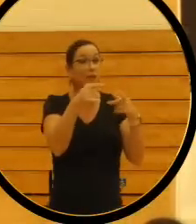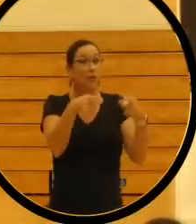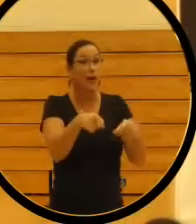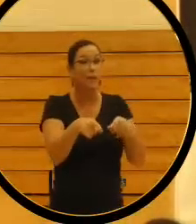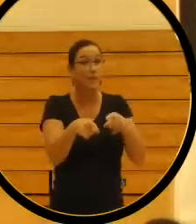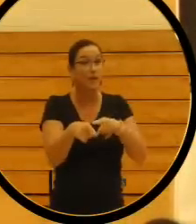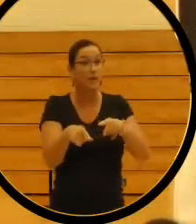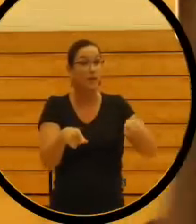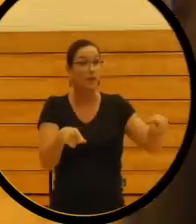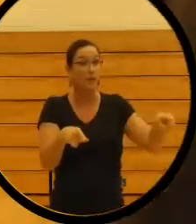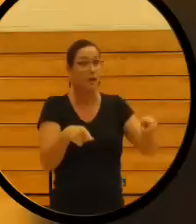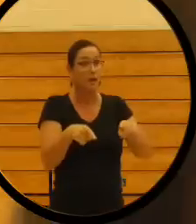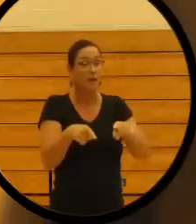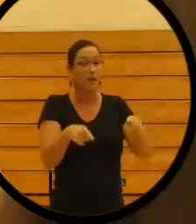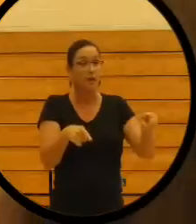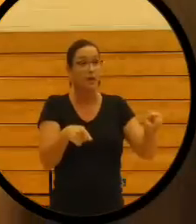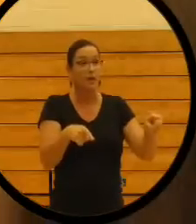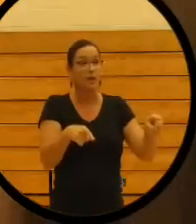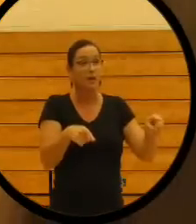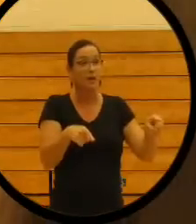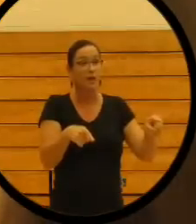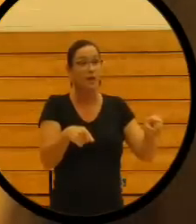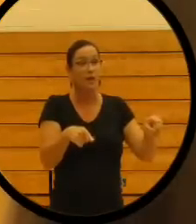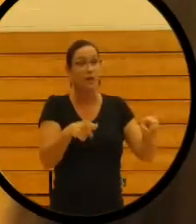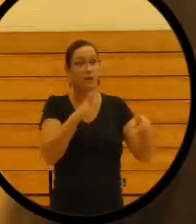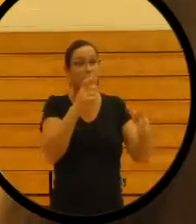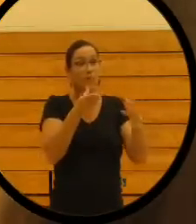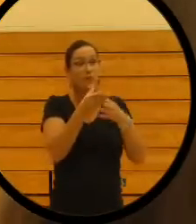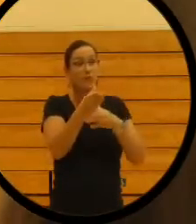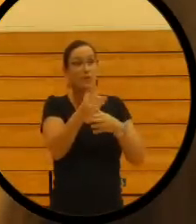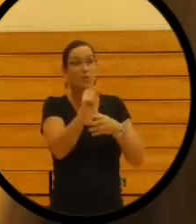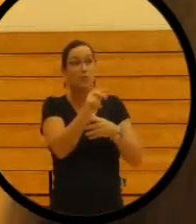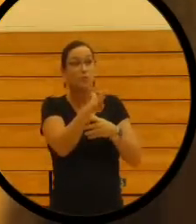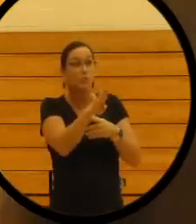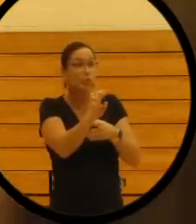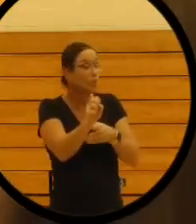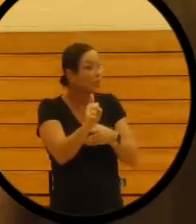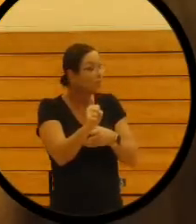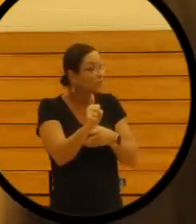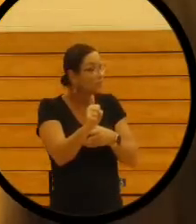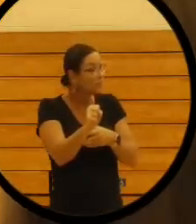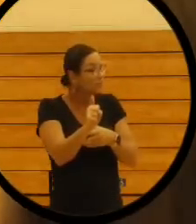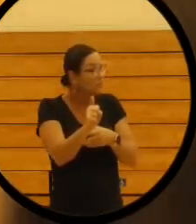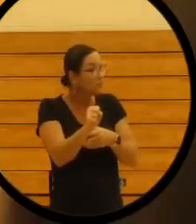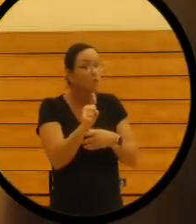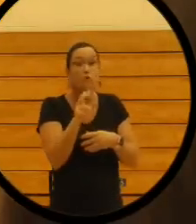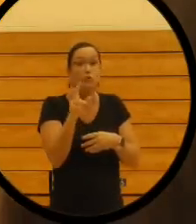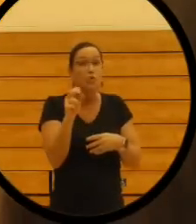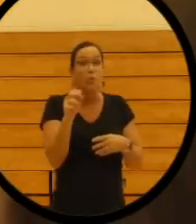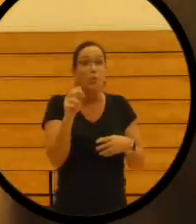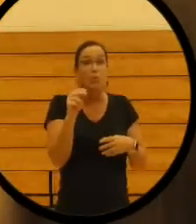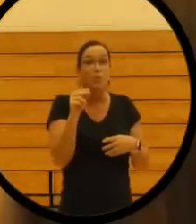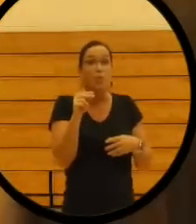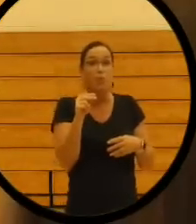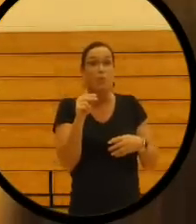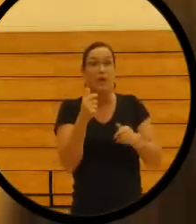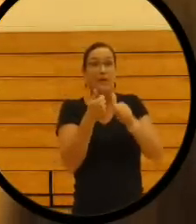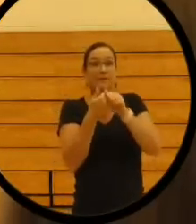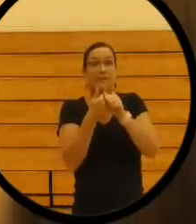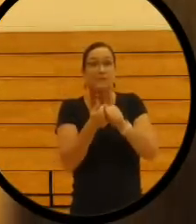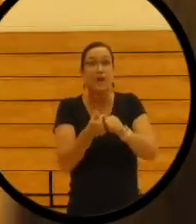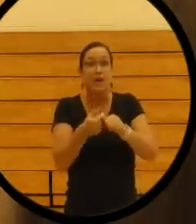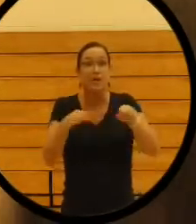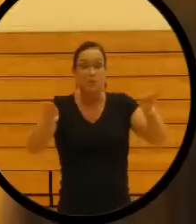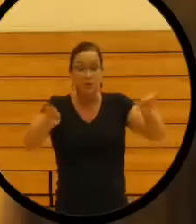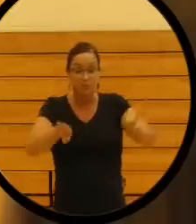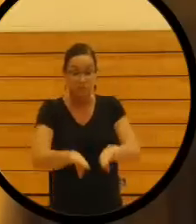there. Because it did, didn't it go through lava tubes or like, No. It followed a dike,